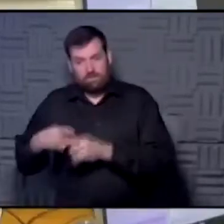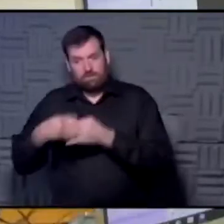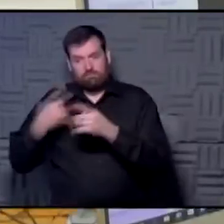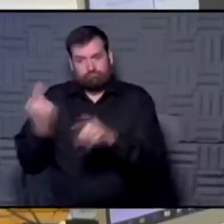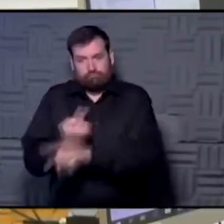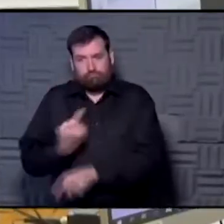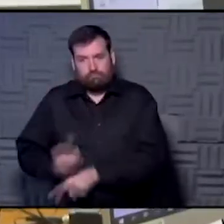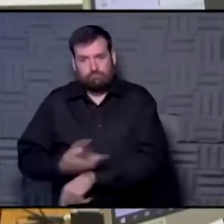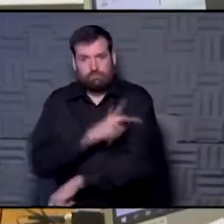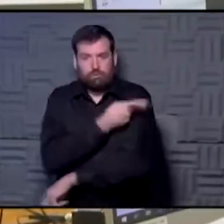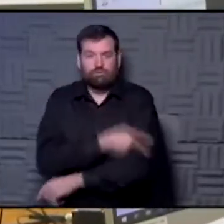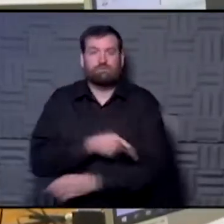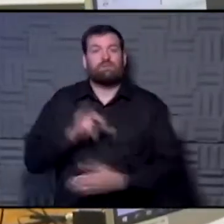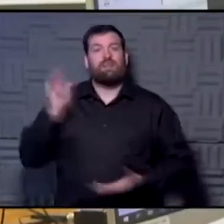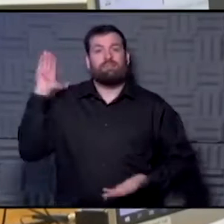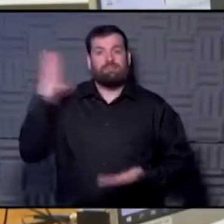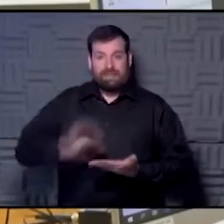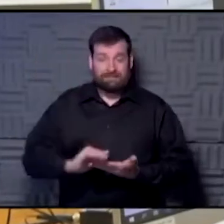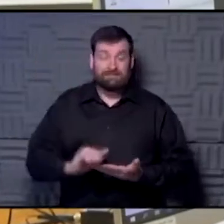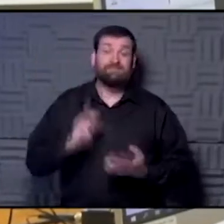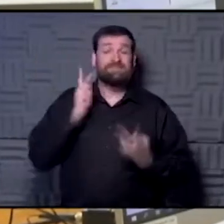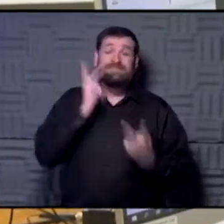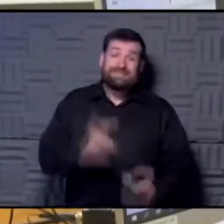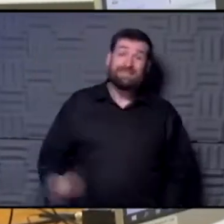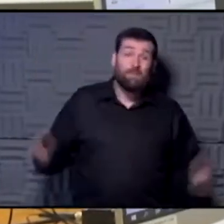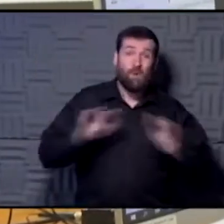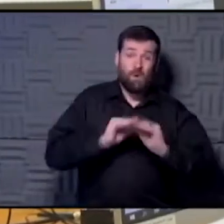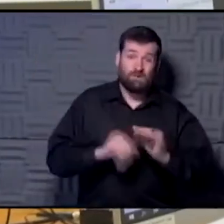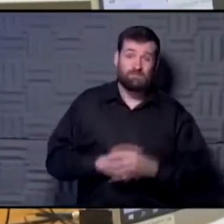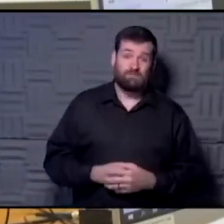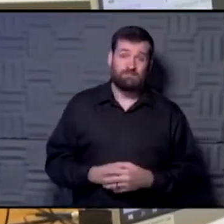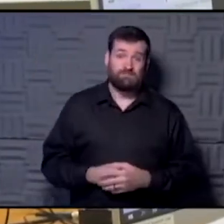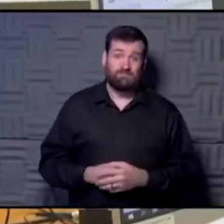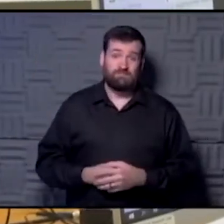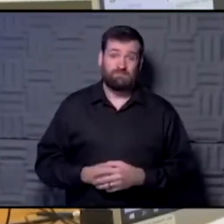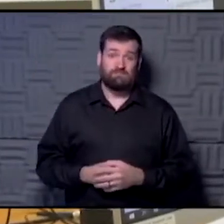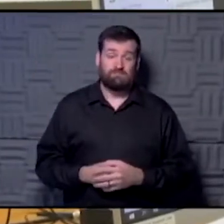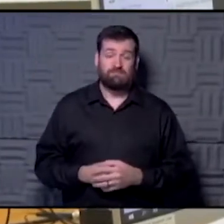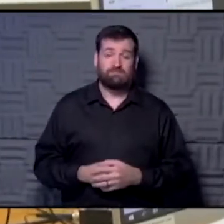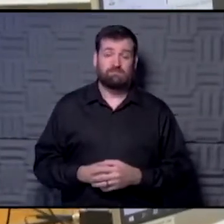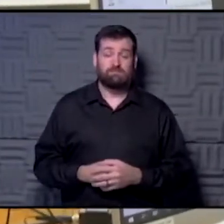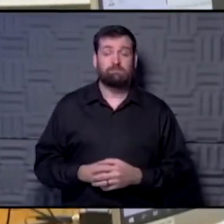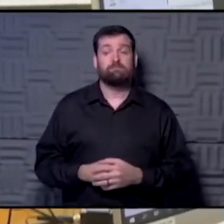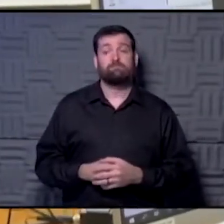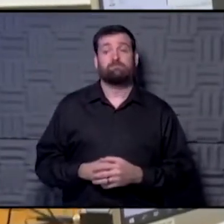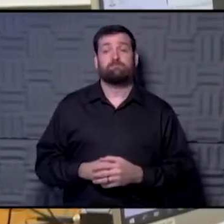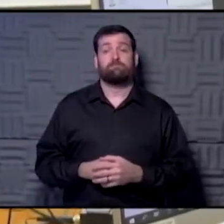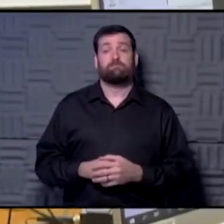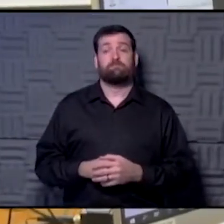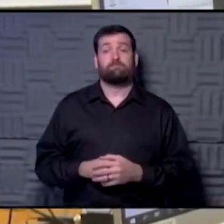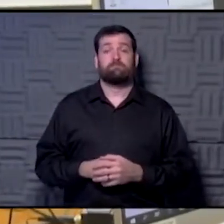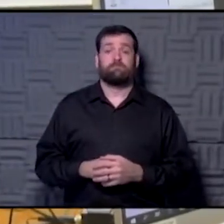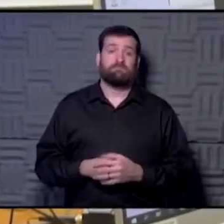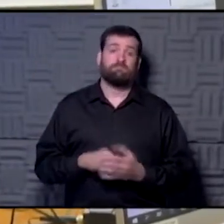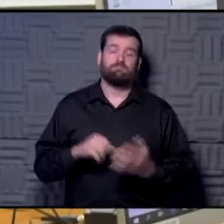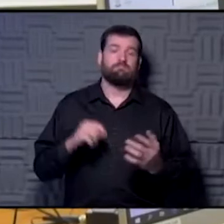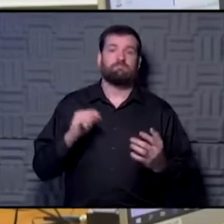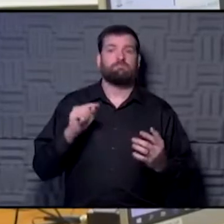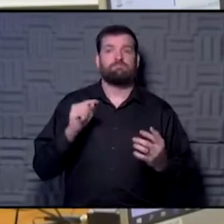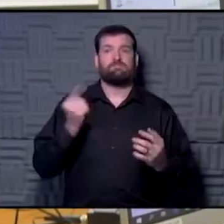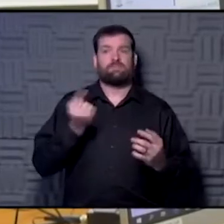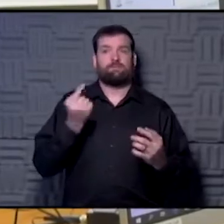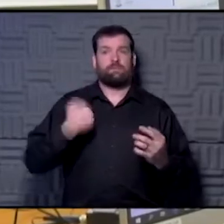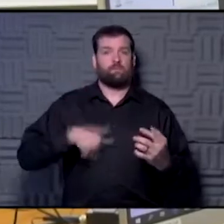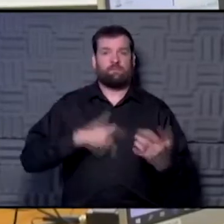it's actually down, and yet we're seeing, and as a result, we're seeing more people than we ever have. And I think that's something we've made